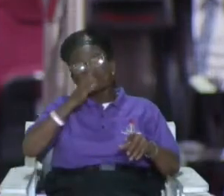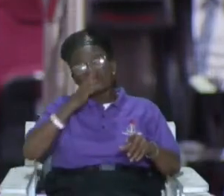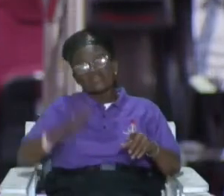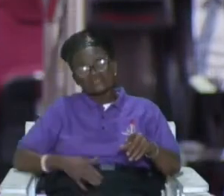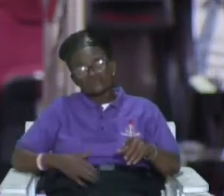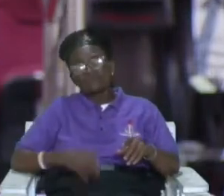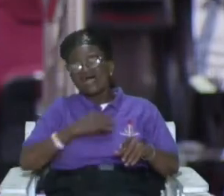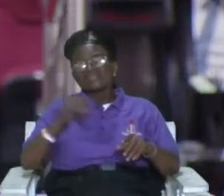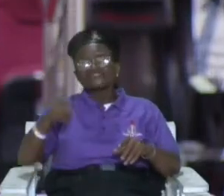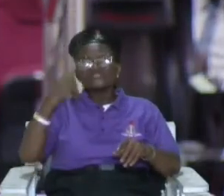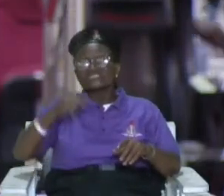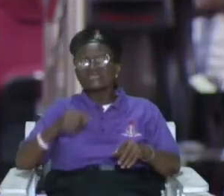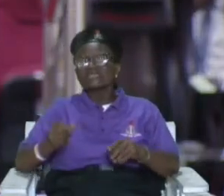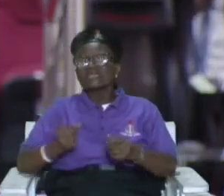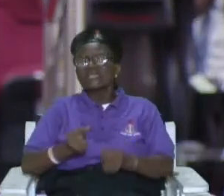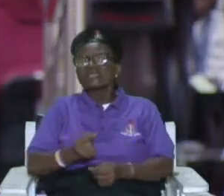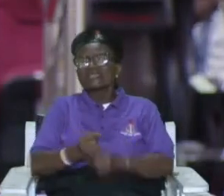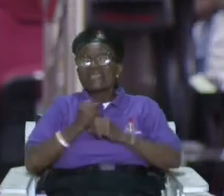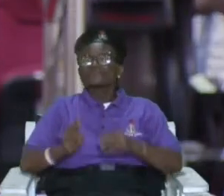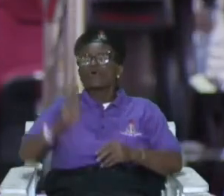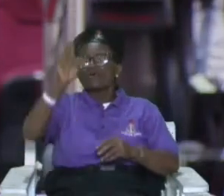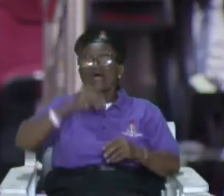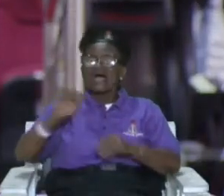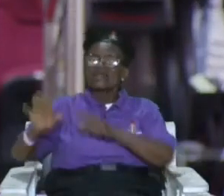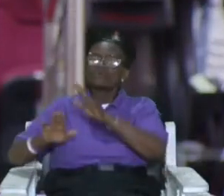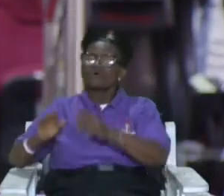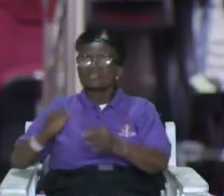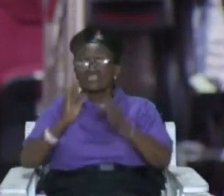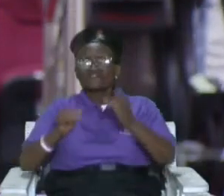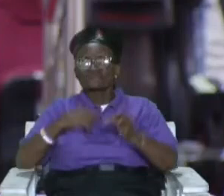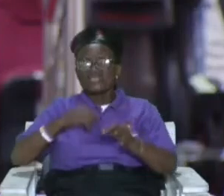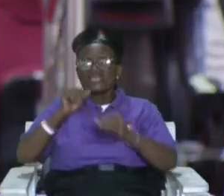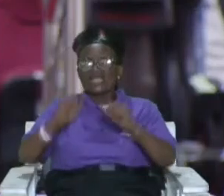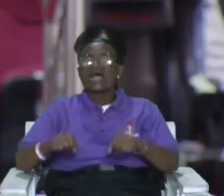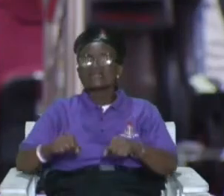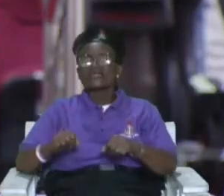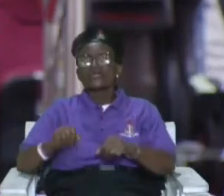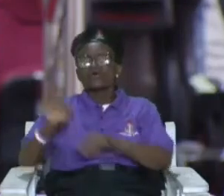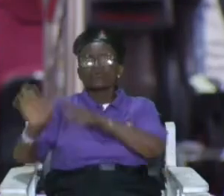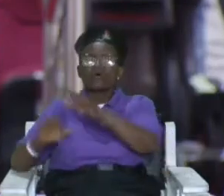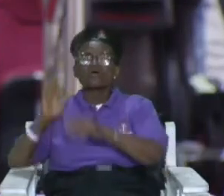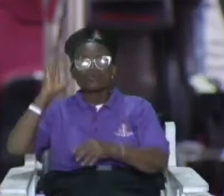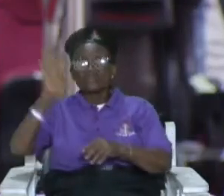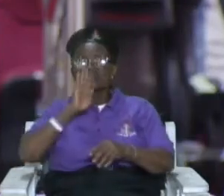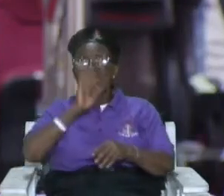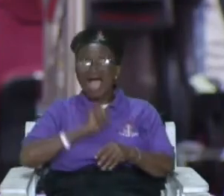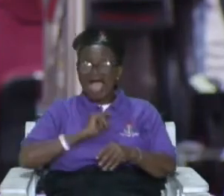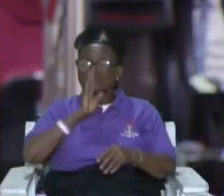If I can walk, will I be here?